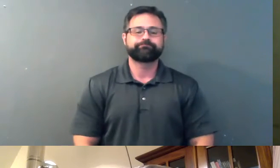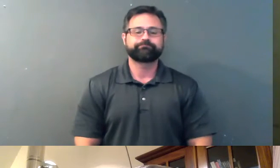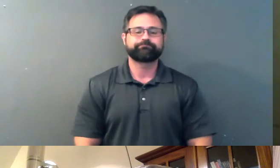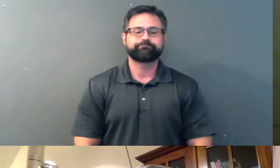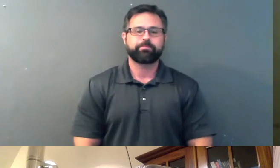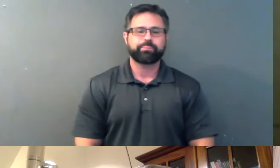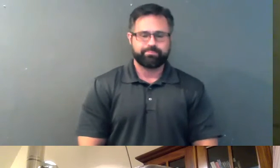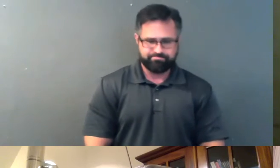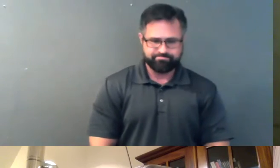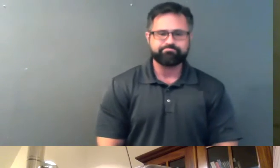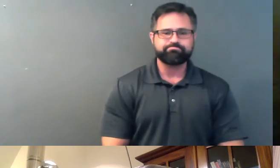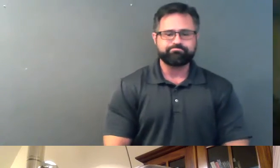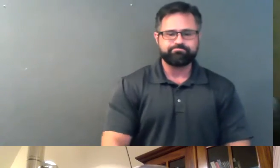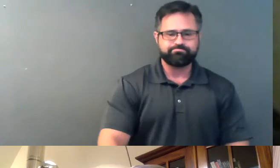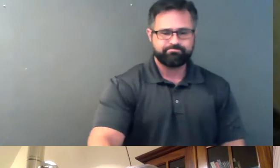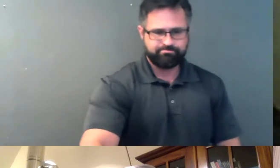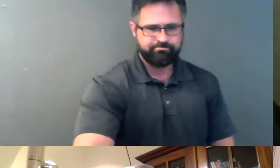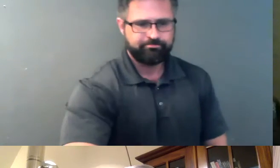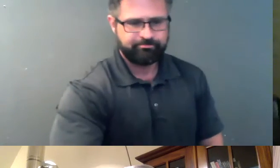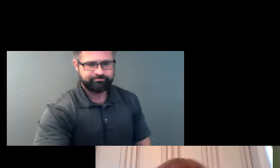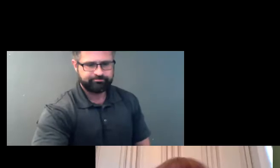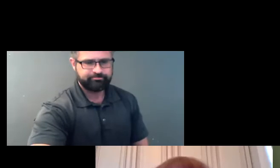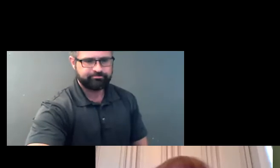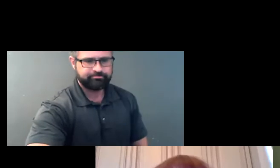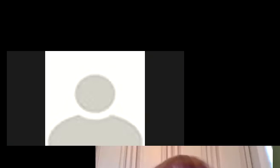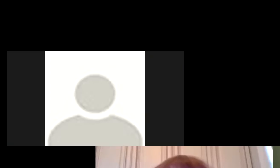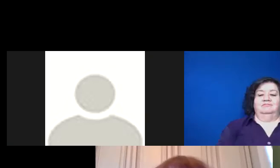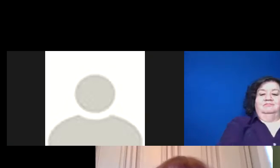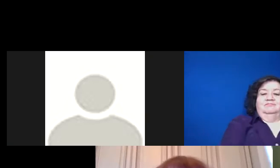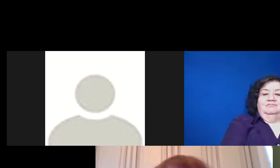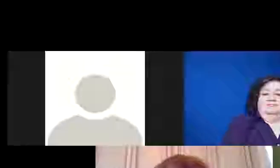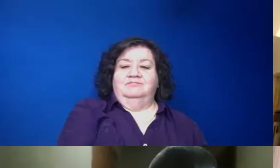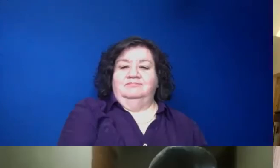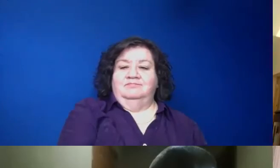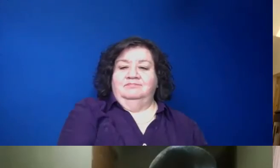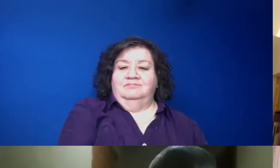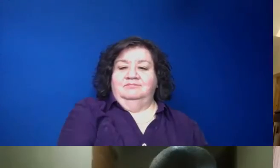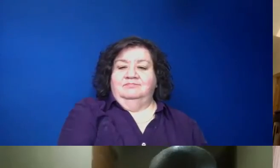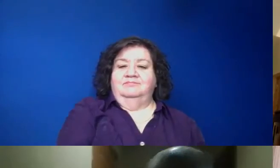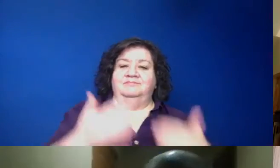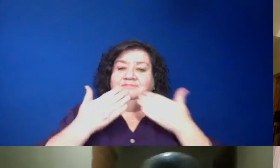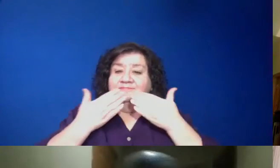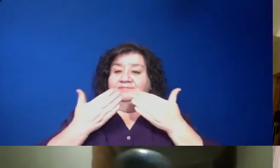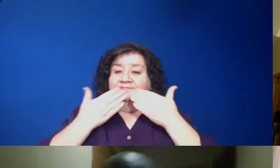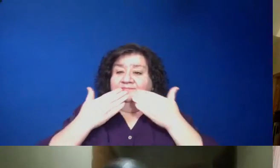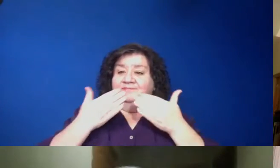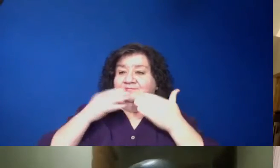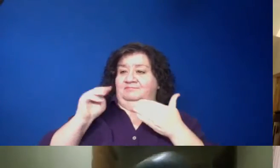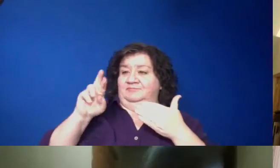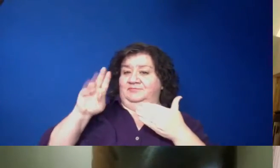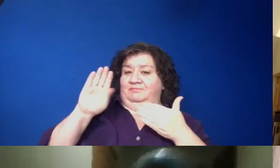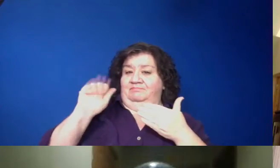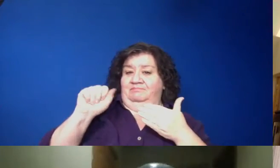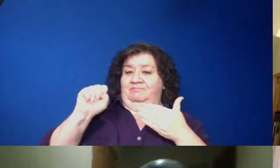Mr. Bashira. And my apologies to everyone that my computer suddenly froze me out,